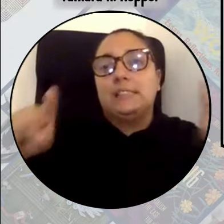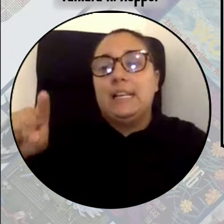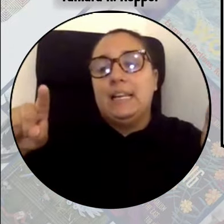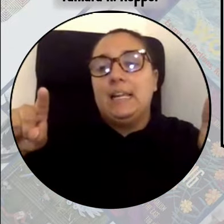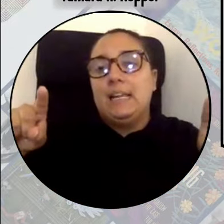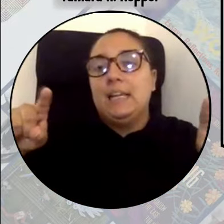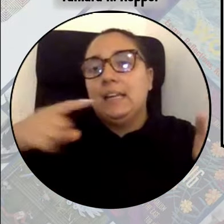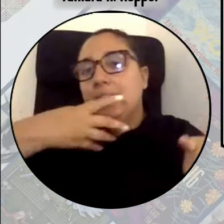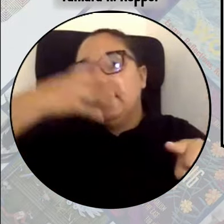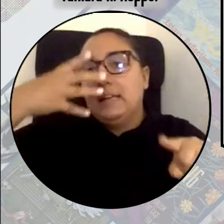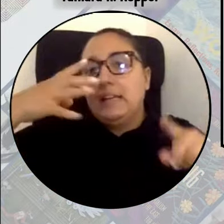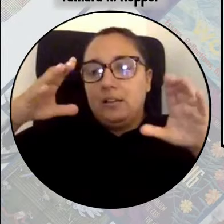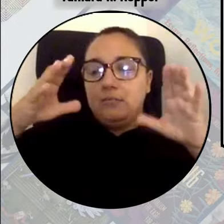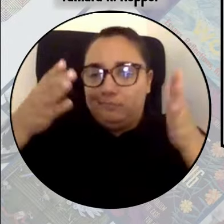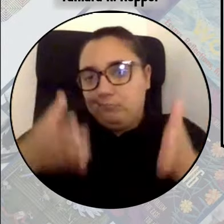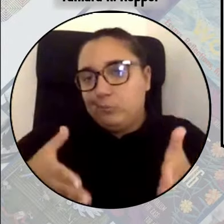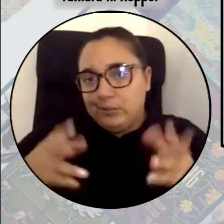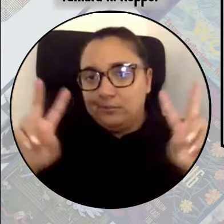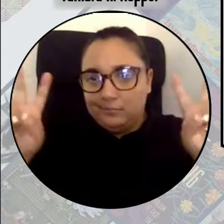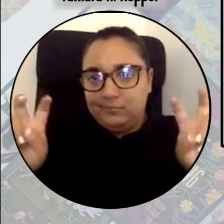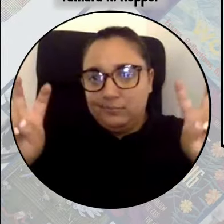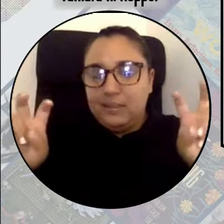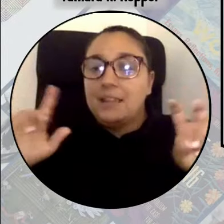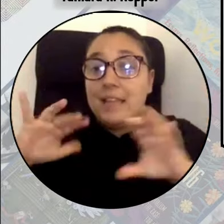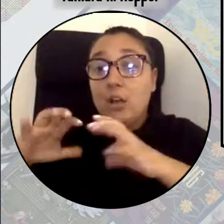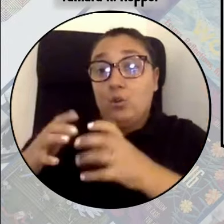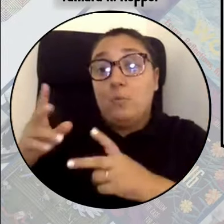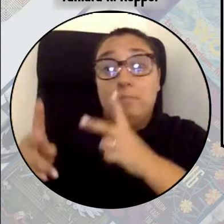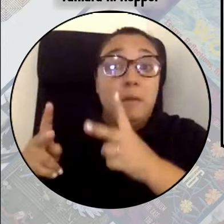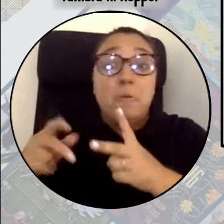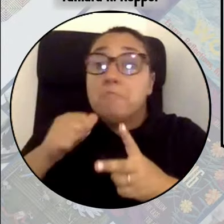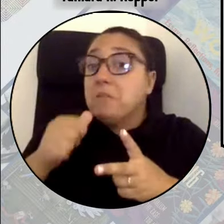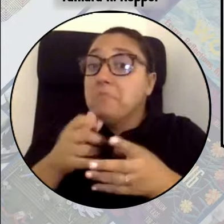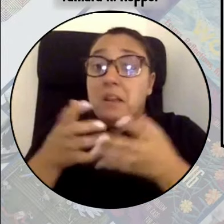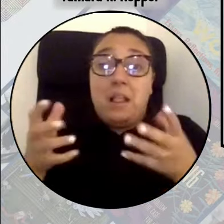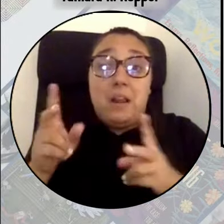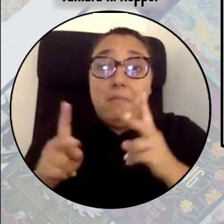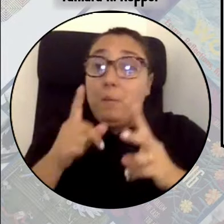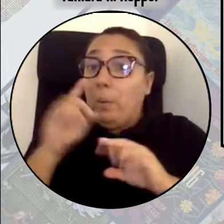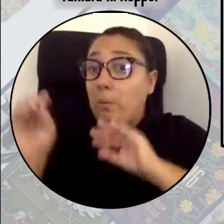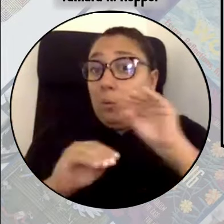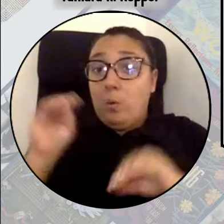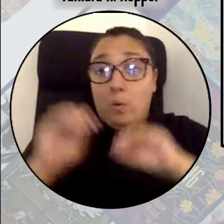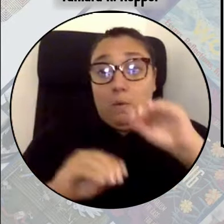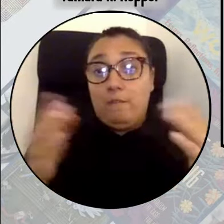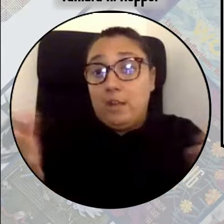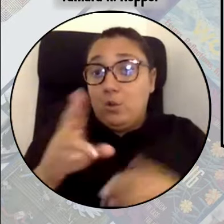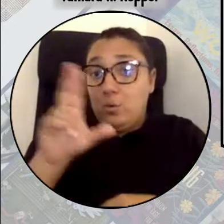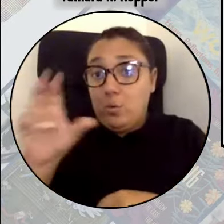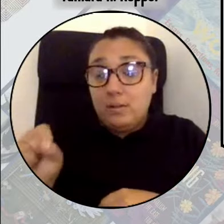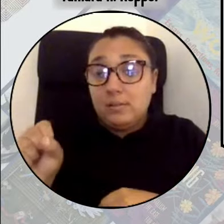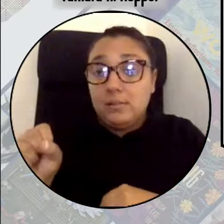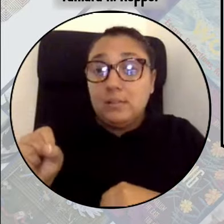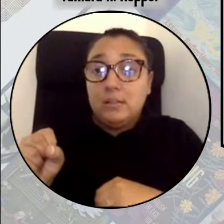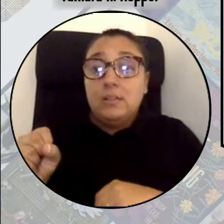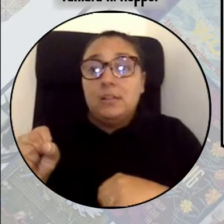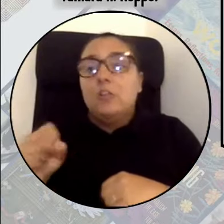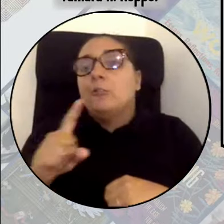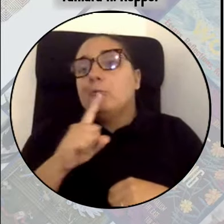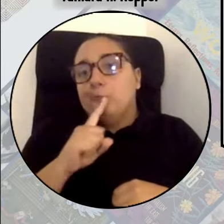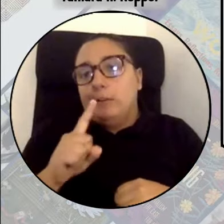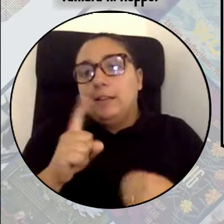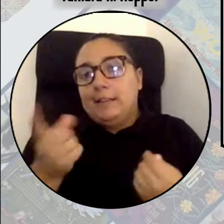for groups who've historically have not had significant numbers of migration to the United States, which speaks to a history of racism